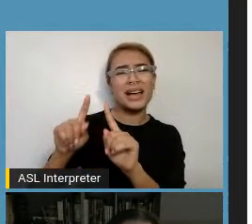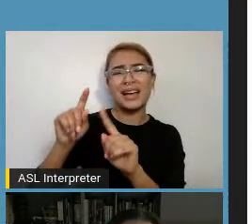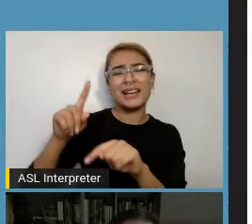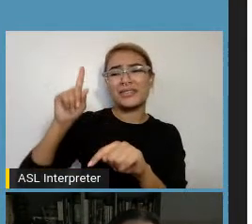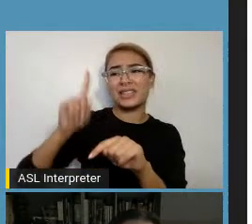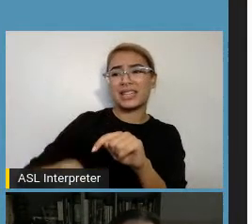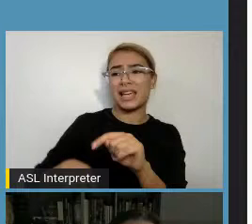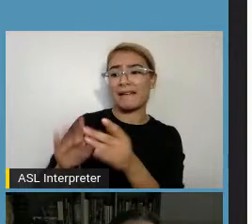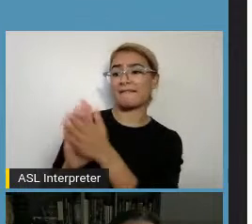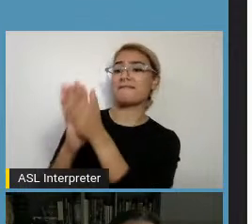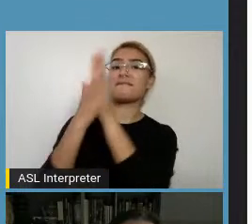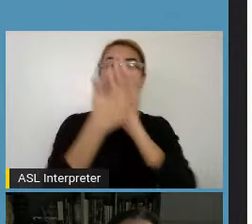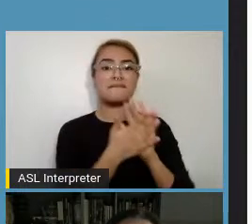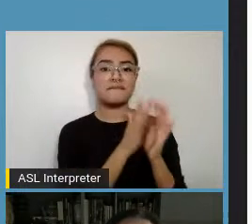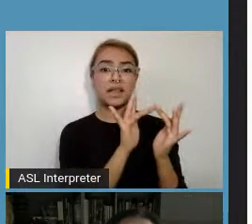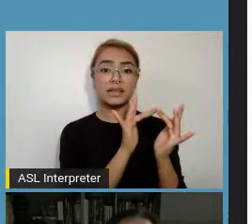with